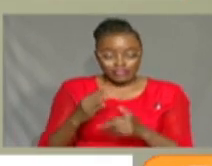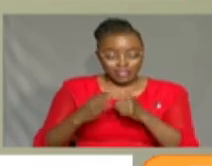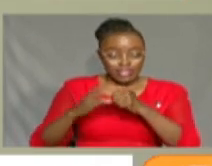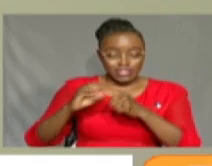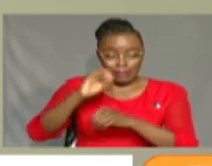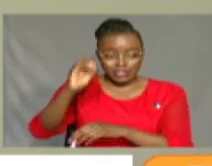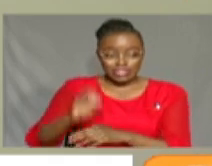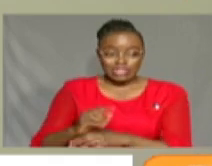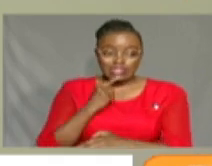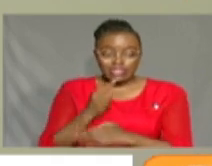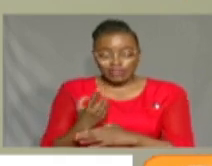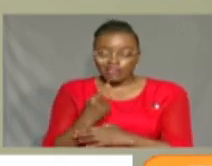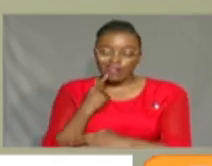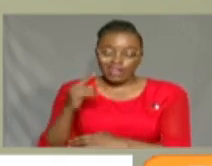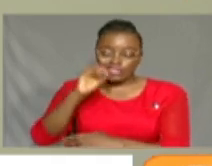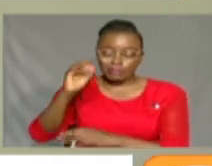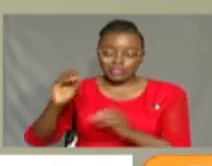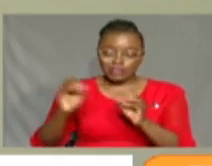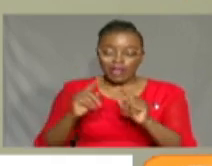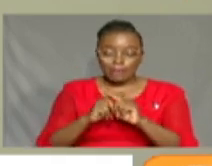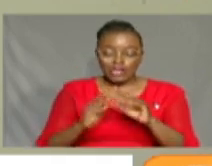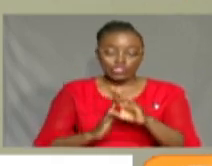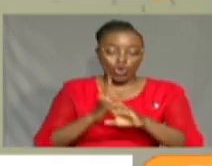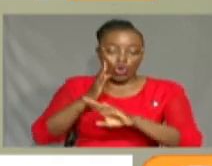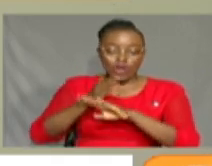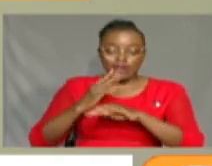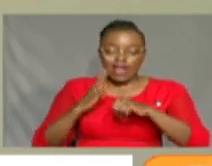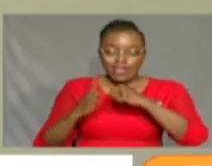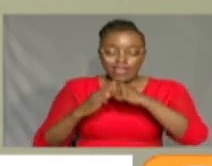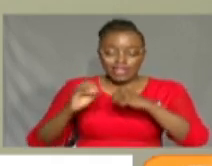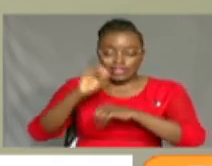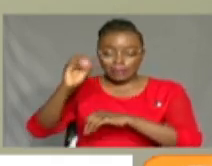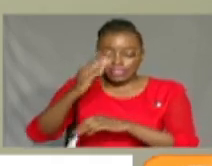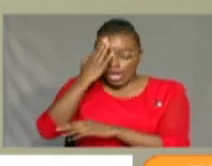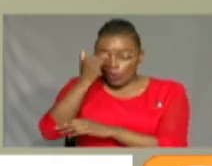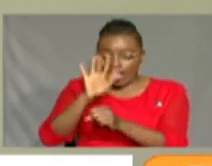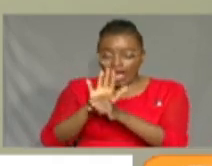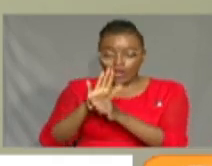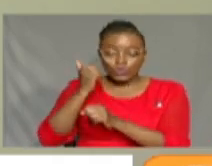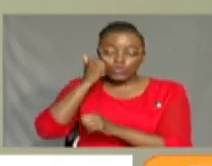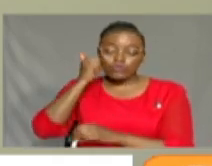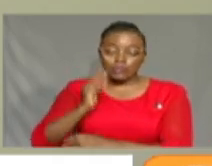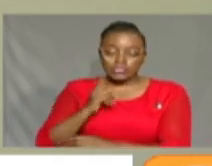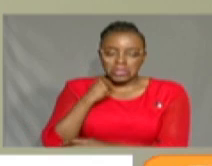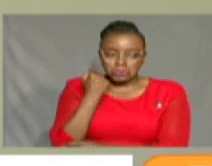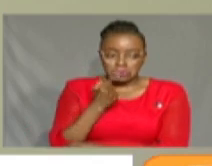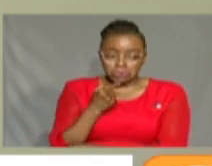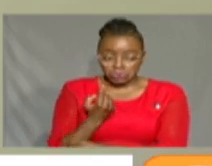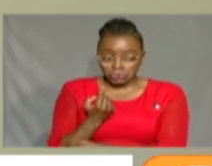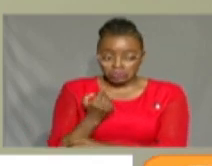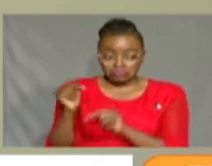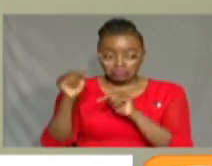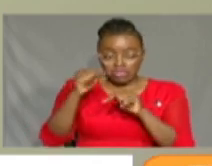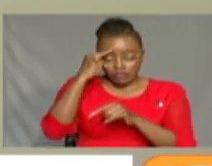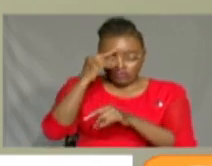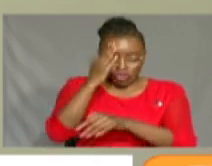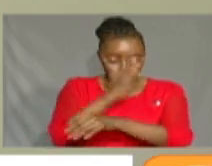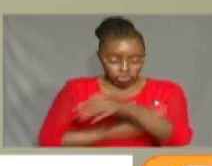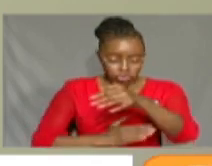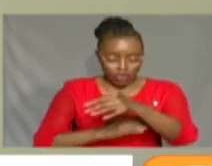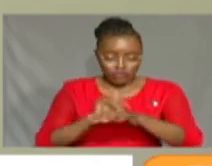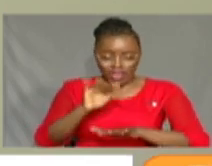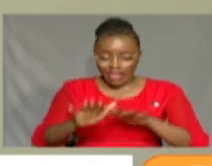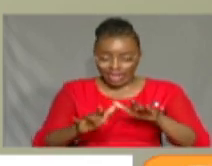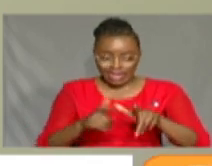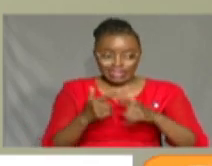90%. I don't want to say 100%, it's more than 90%. Because many patients who are scheduled for amputation, we have been